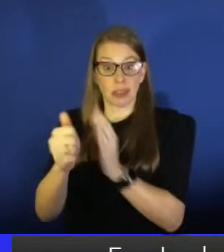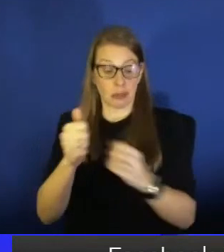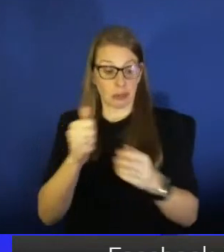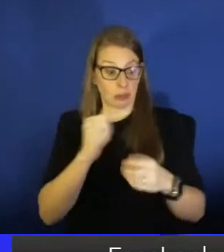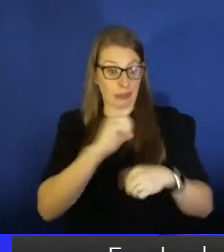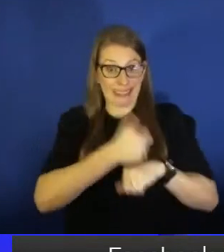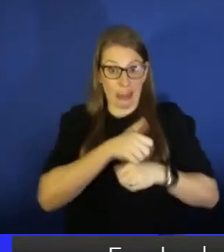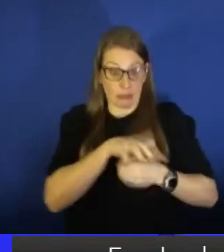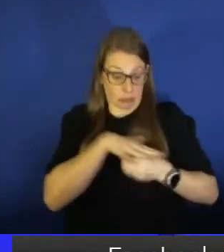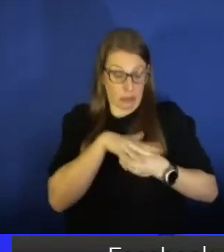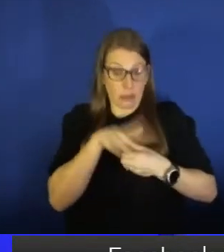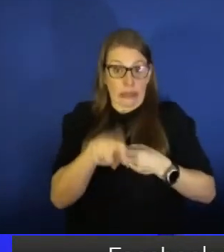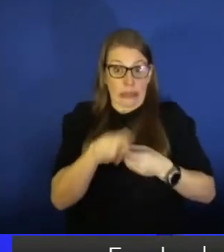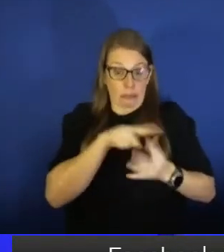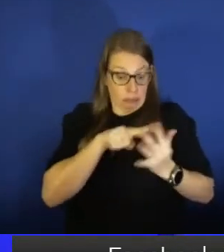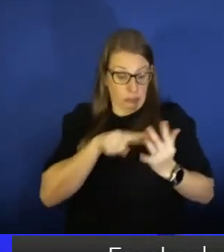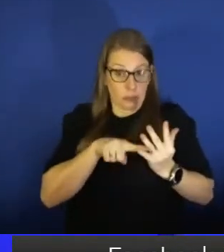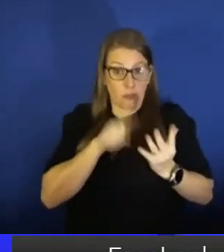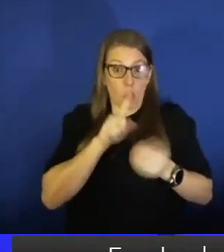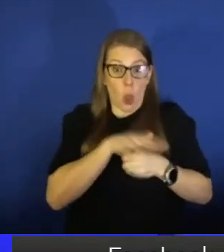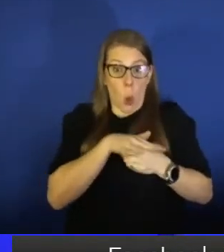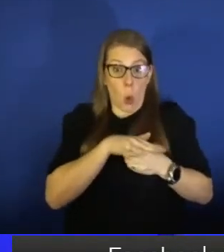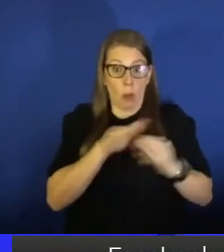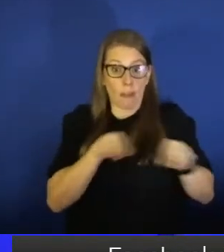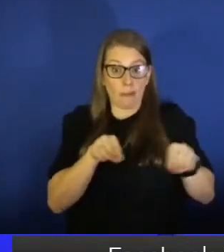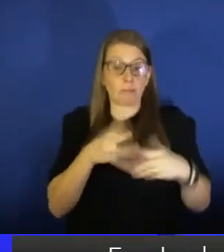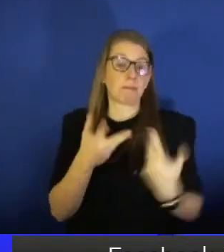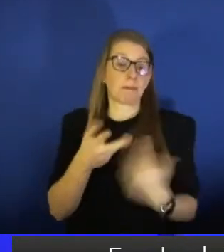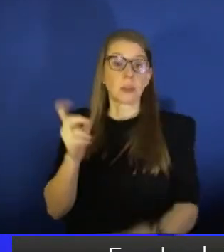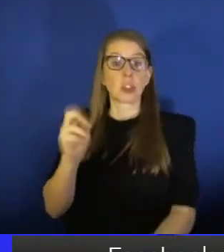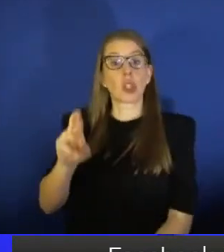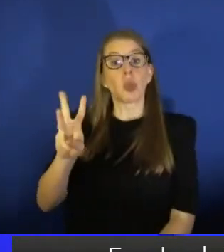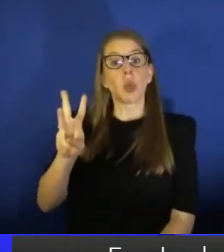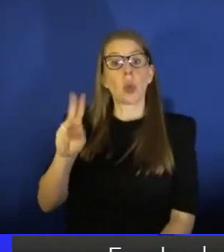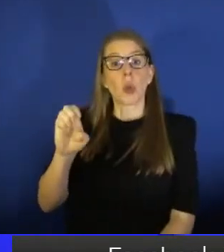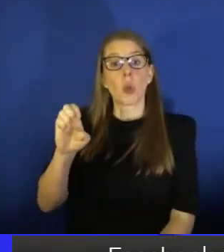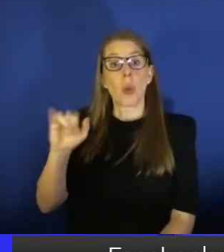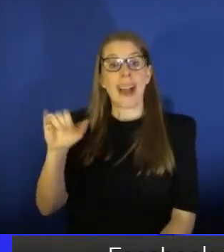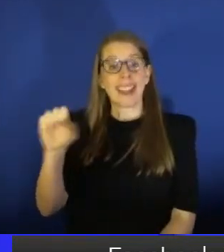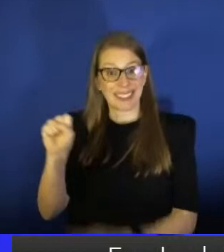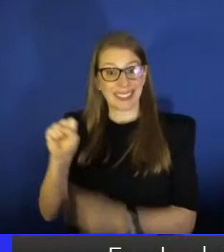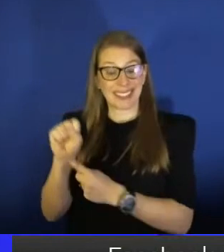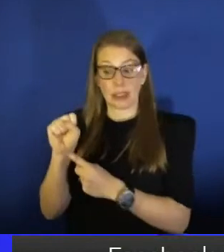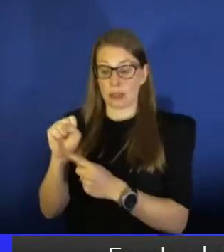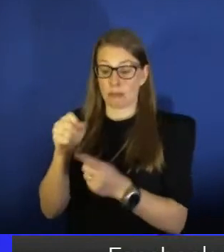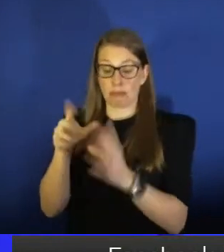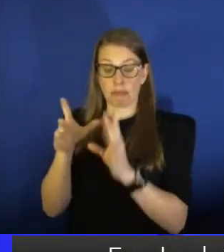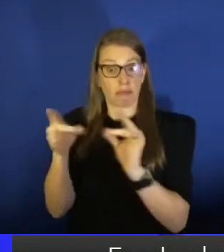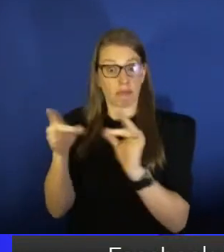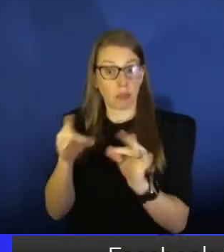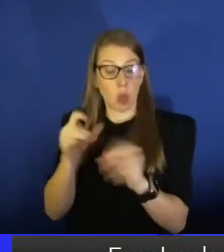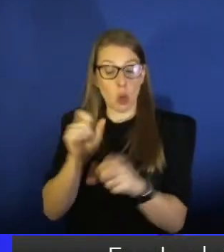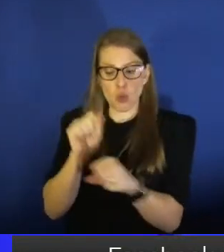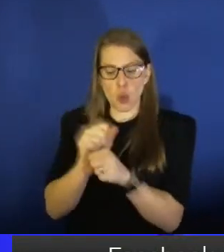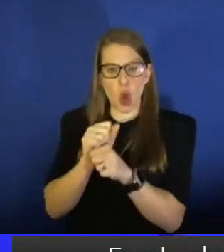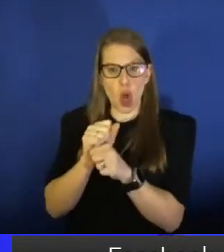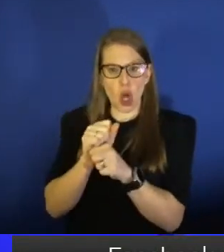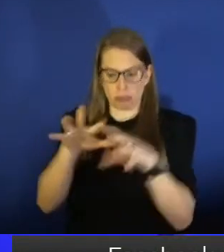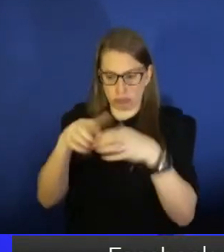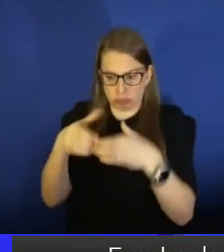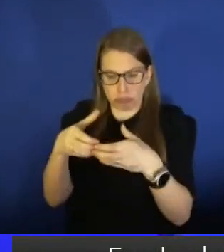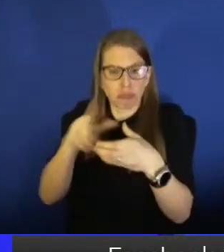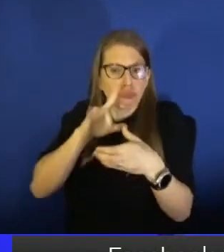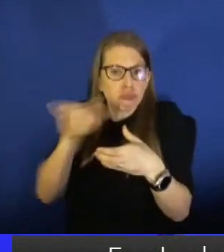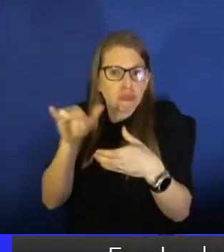As Dr. Weis kind of mentioned, what's the workforce need to look like? And so what can we do as a center to kind of